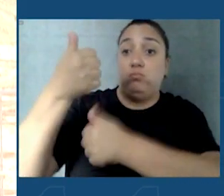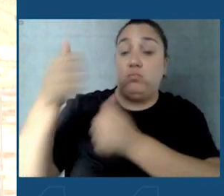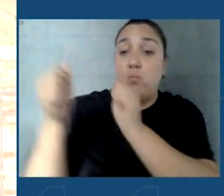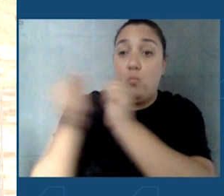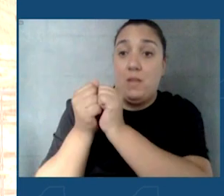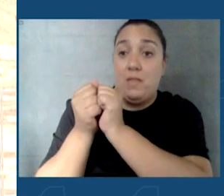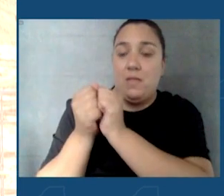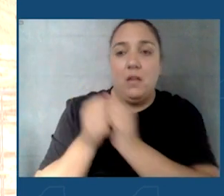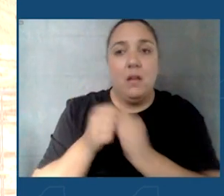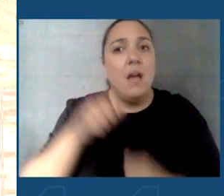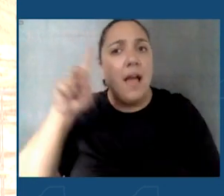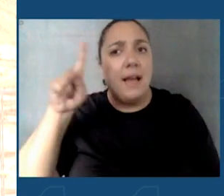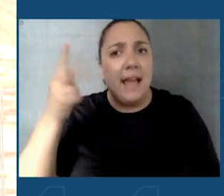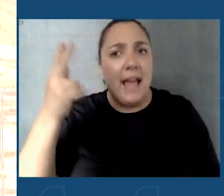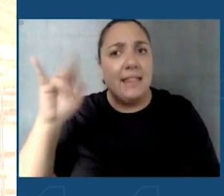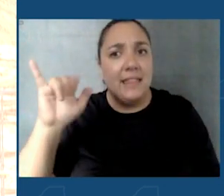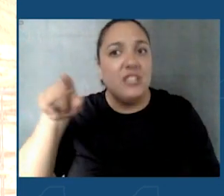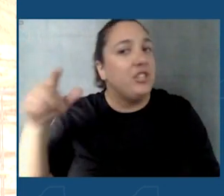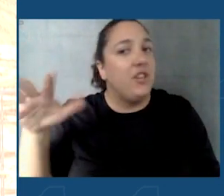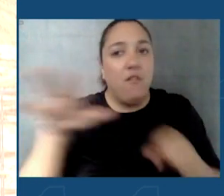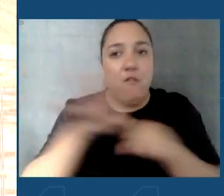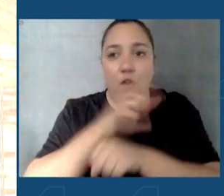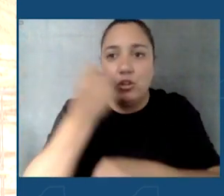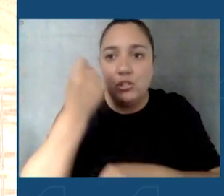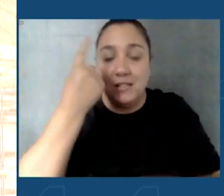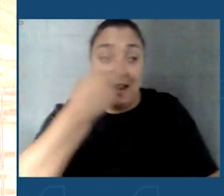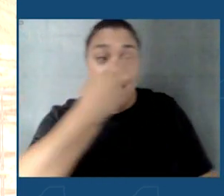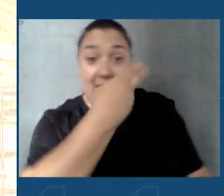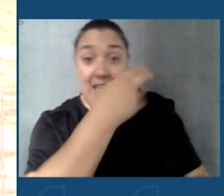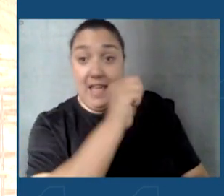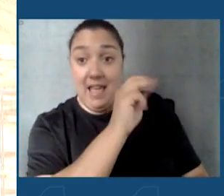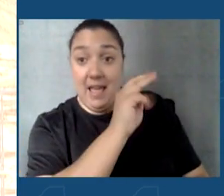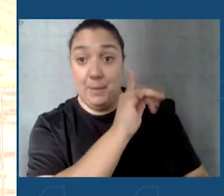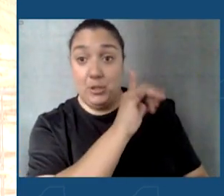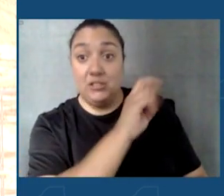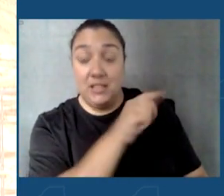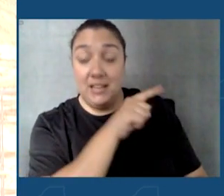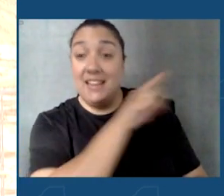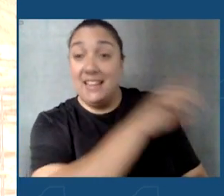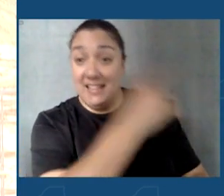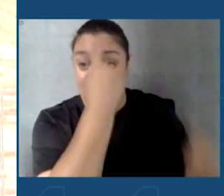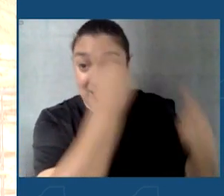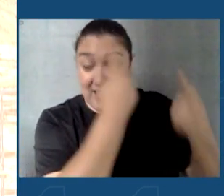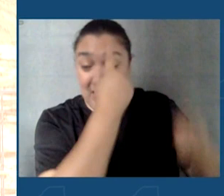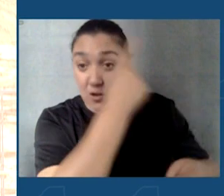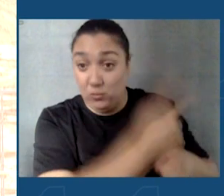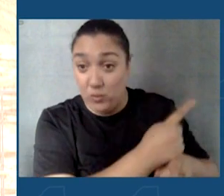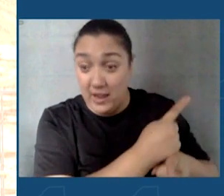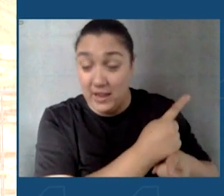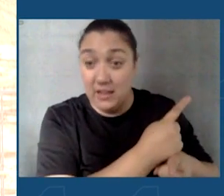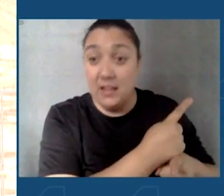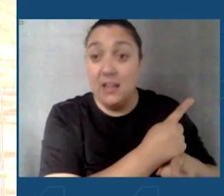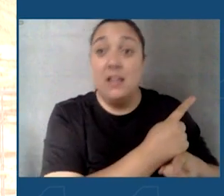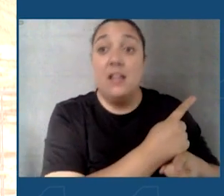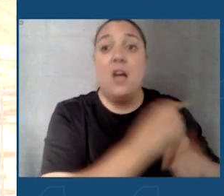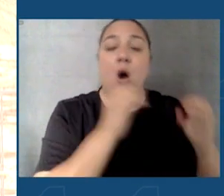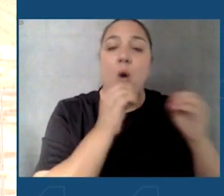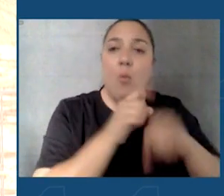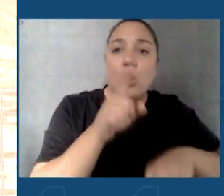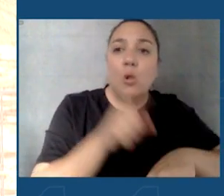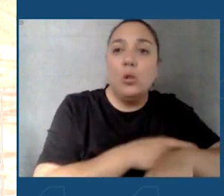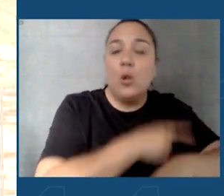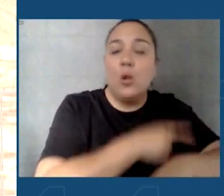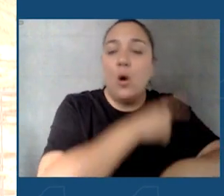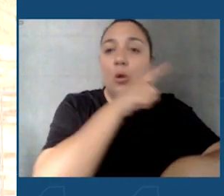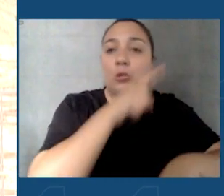that Hamilton was right. A thoughtful and long-term approach to nurturing economic development is